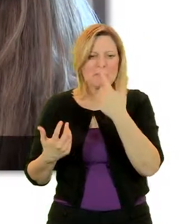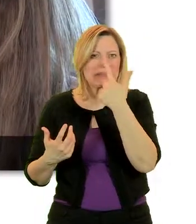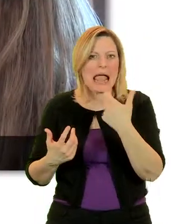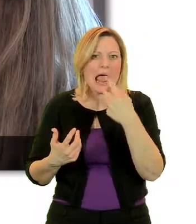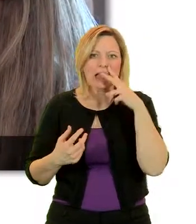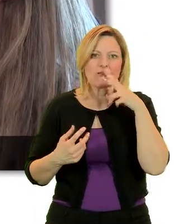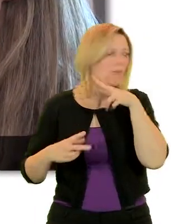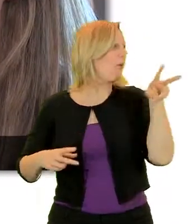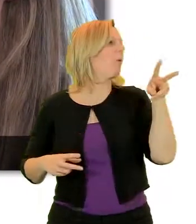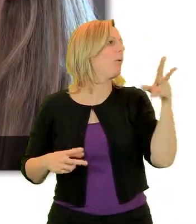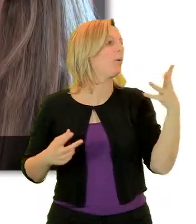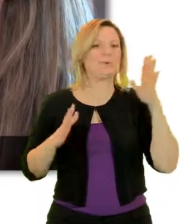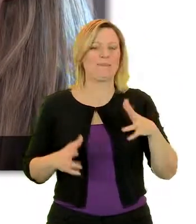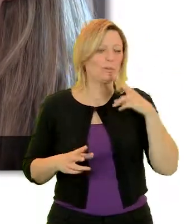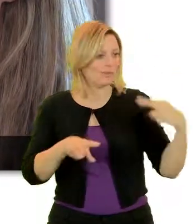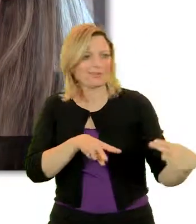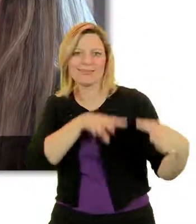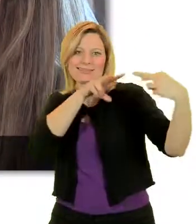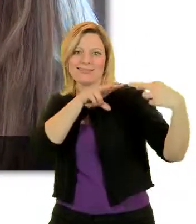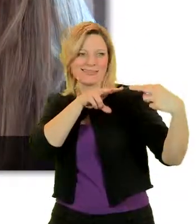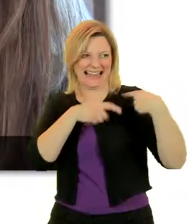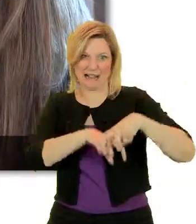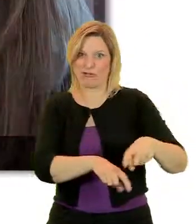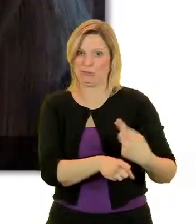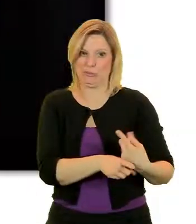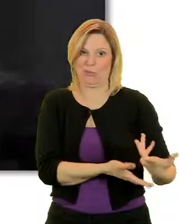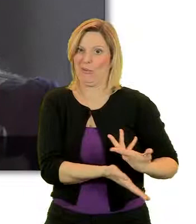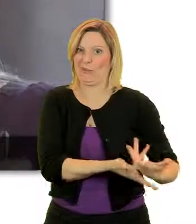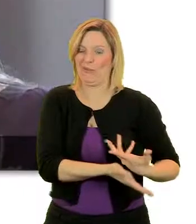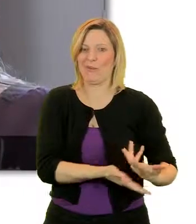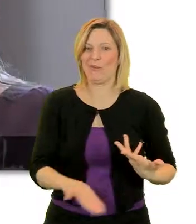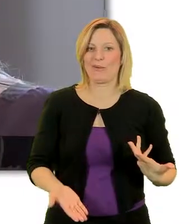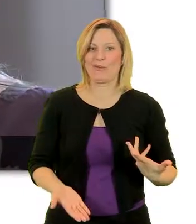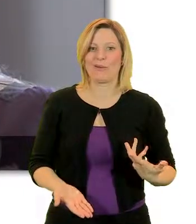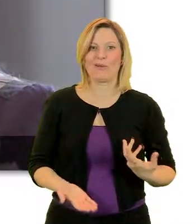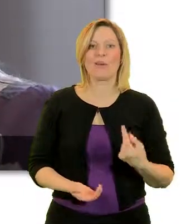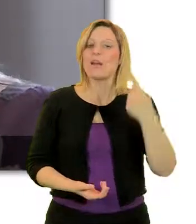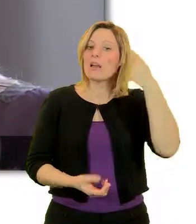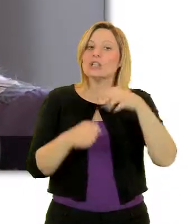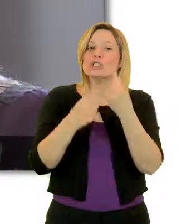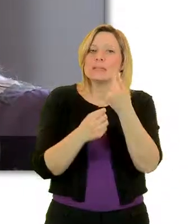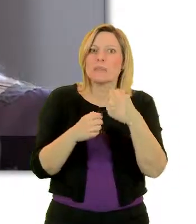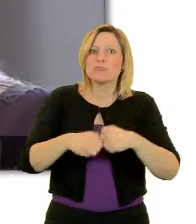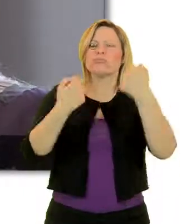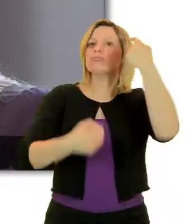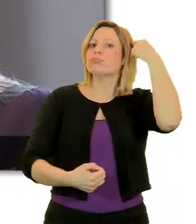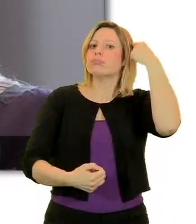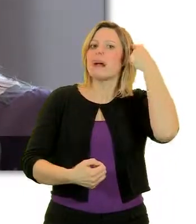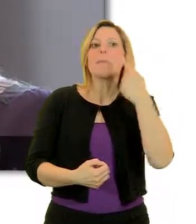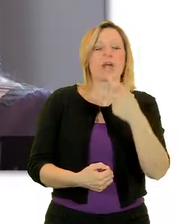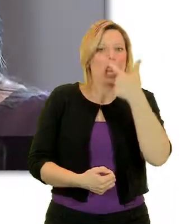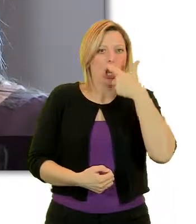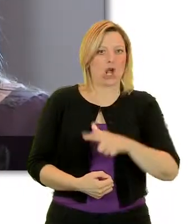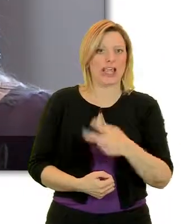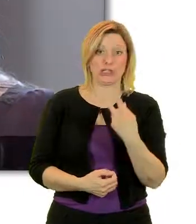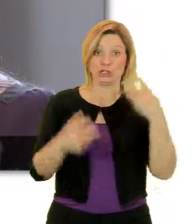look the other way, and I can talk to him. They do break occasionally, but because we've got 2, it means that